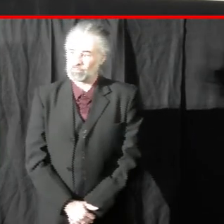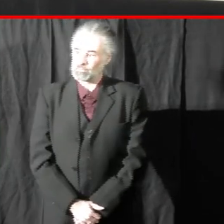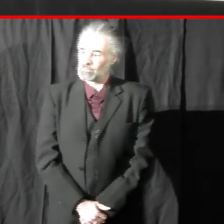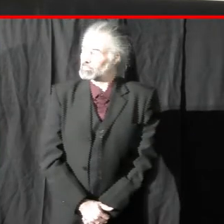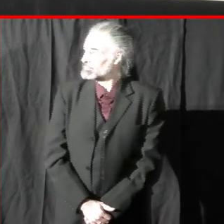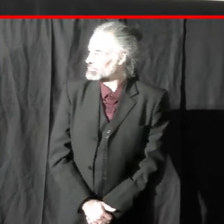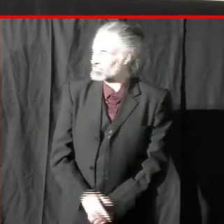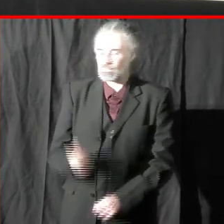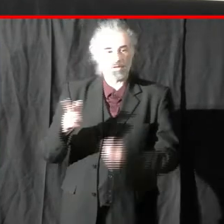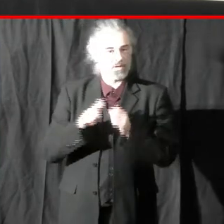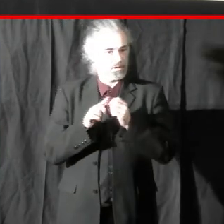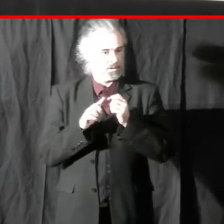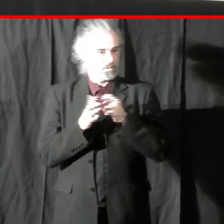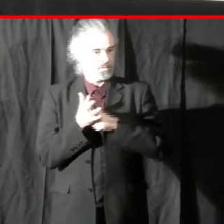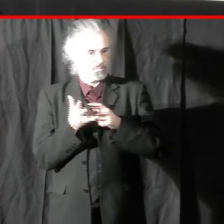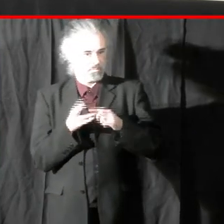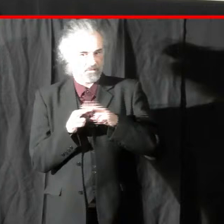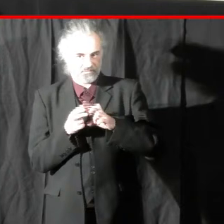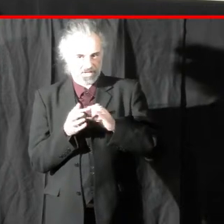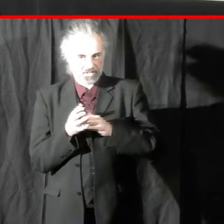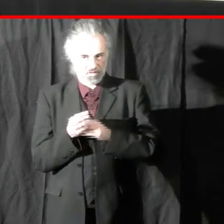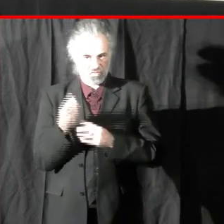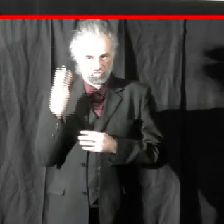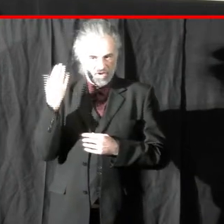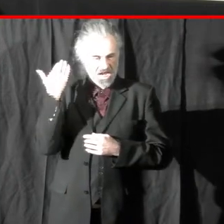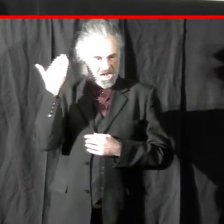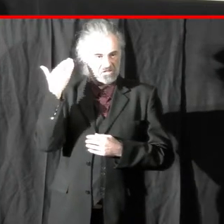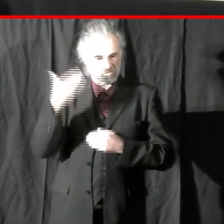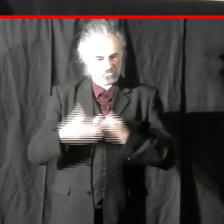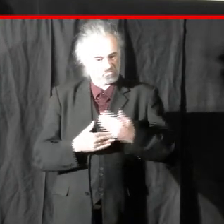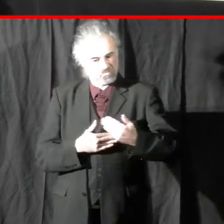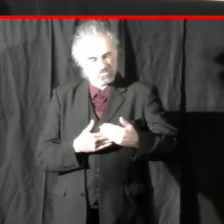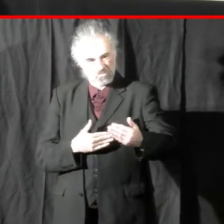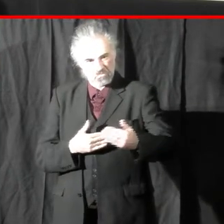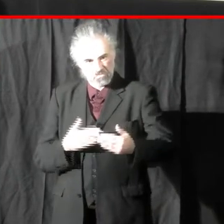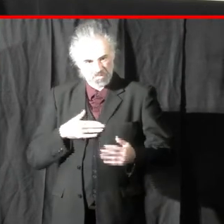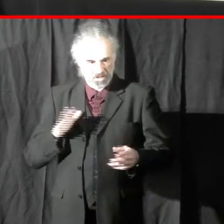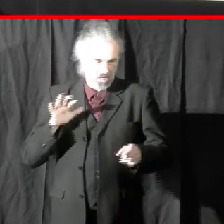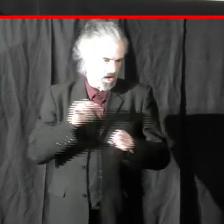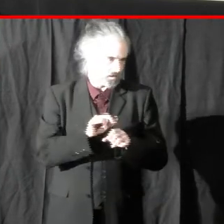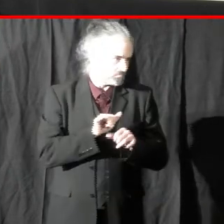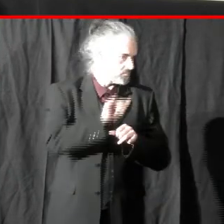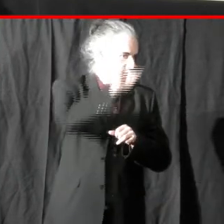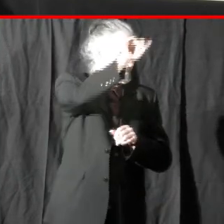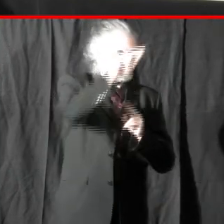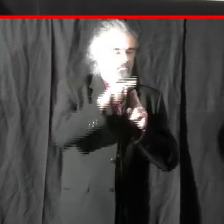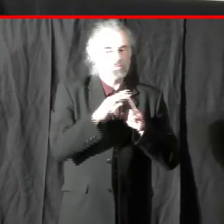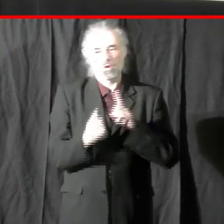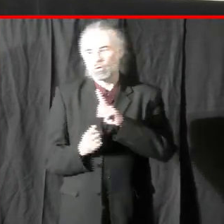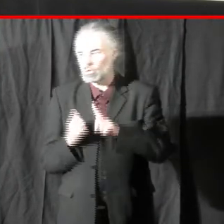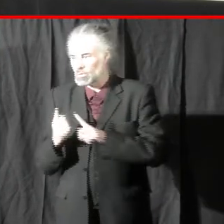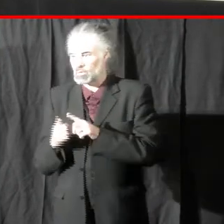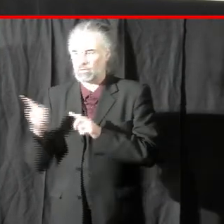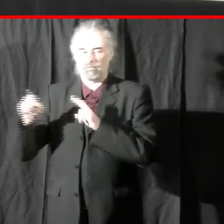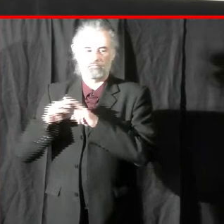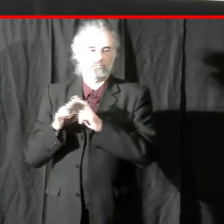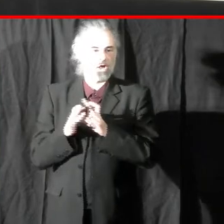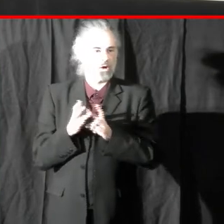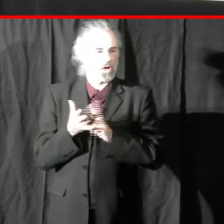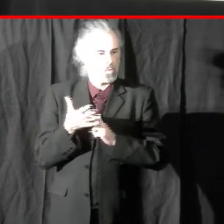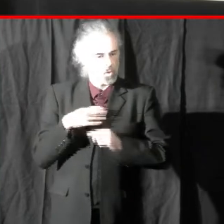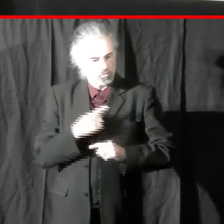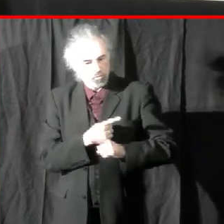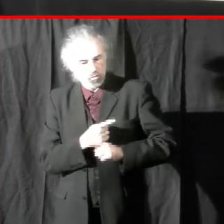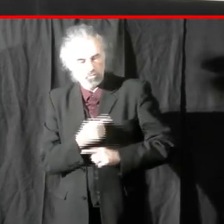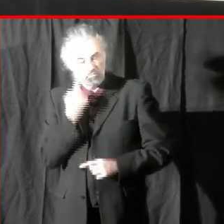the professor's just done three lectures in a row. He's got a plane to catch to go to his conference, and Fiona wants to have a word. Let's